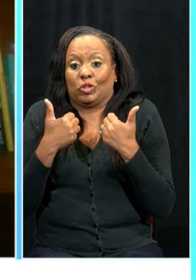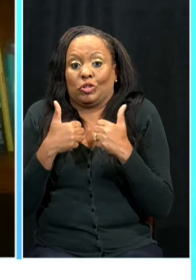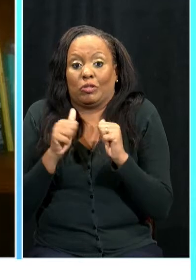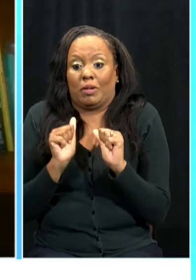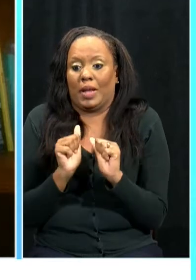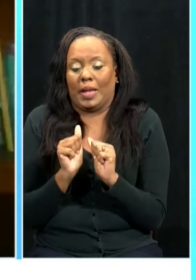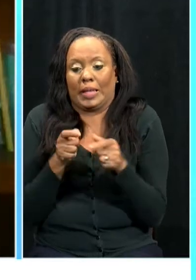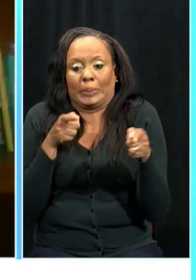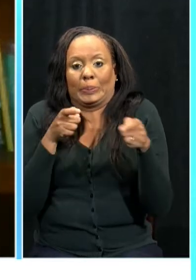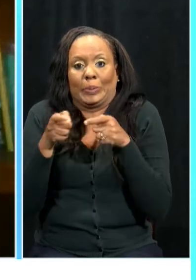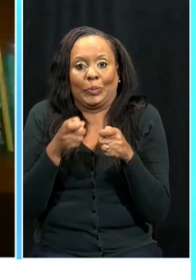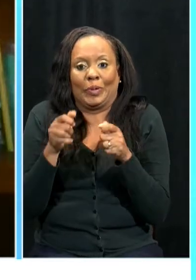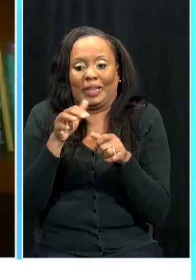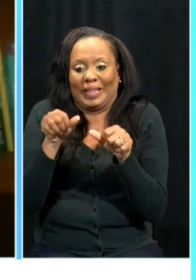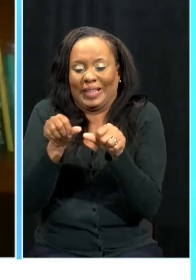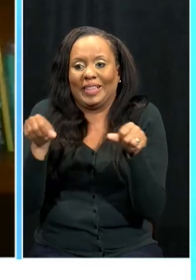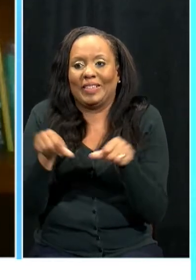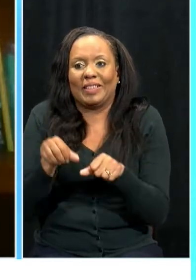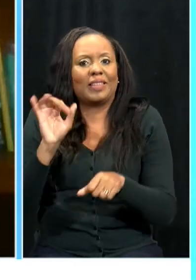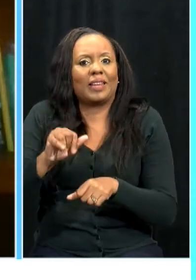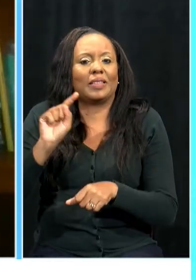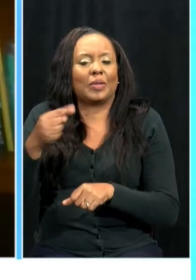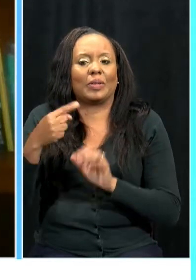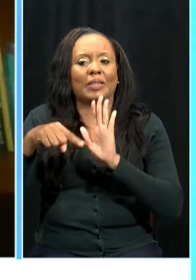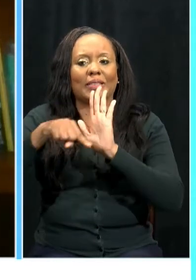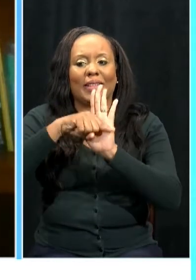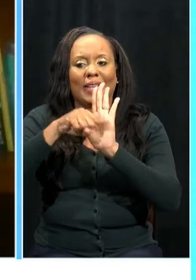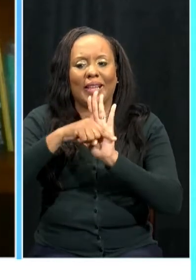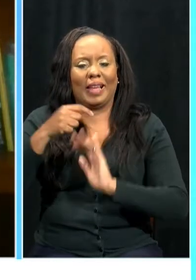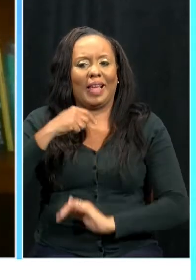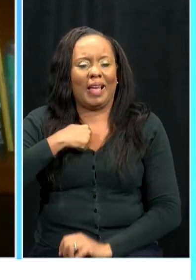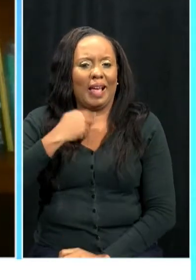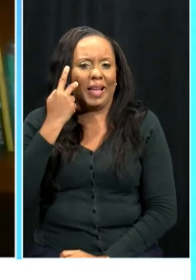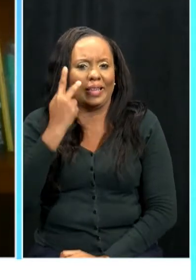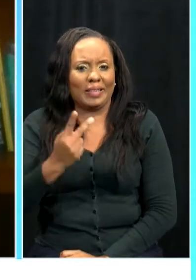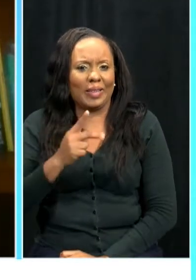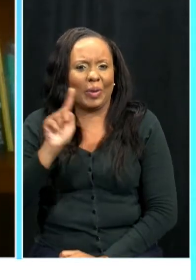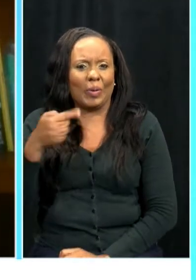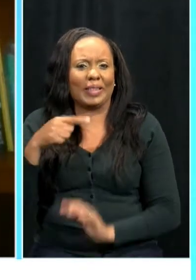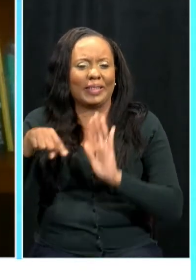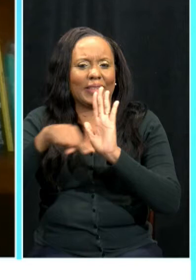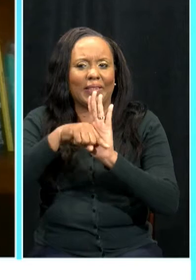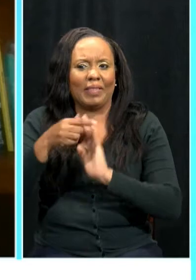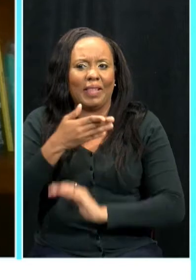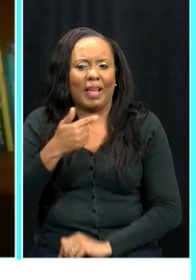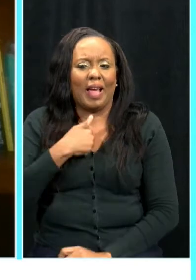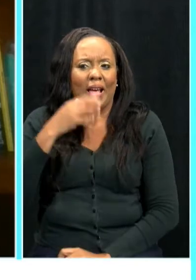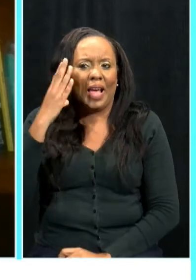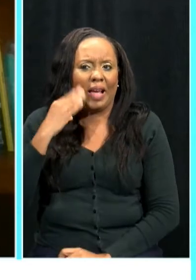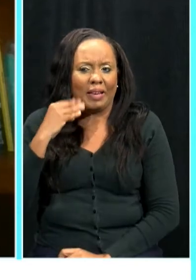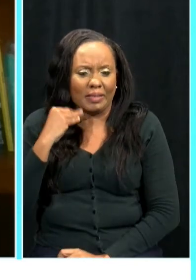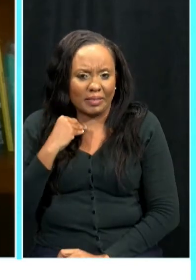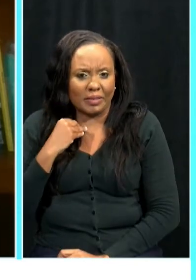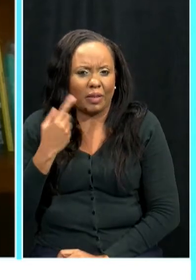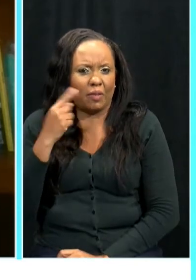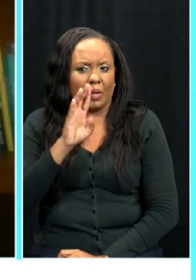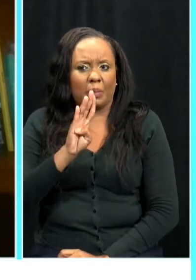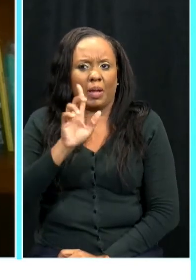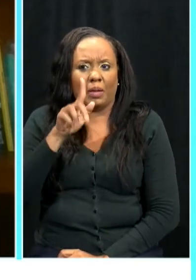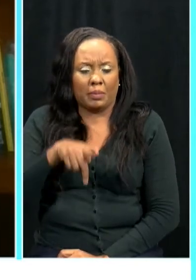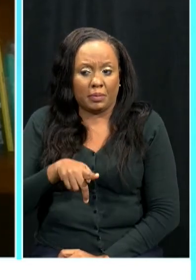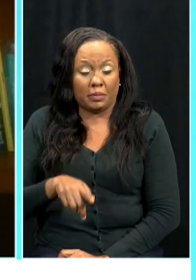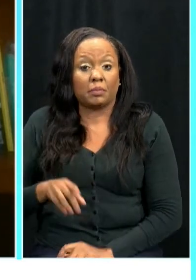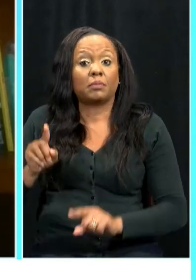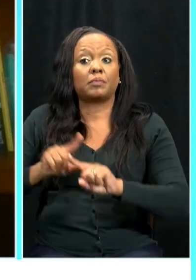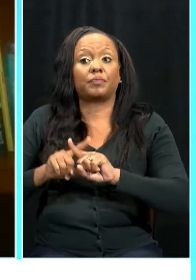the only negative outcome I see in the whole thing for the BLP. But if there are negative outcomes,